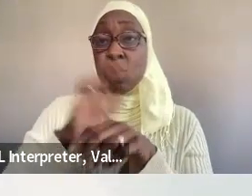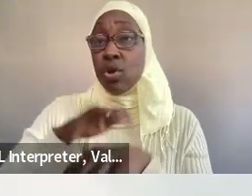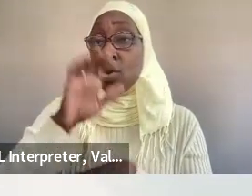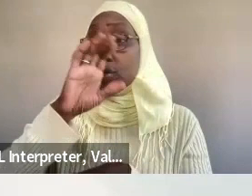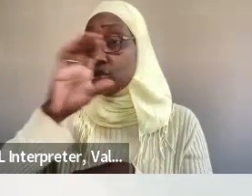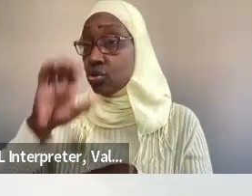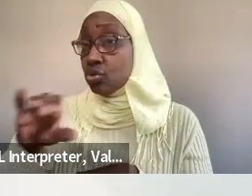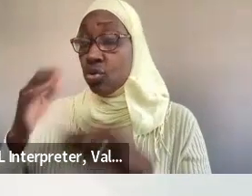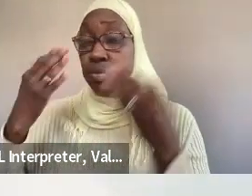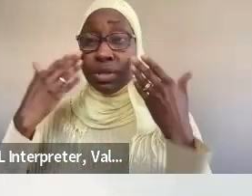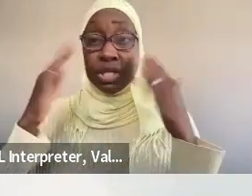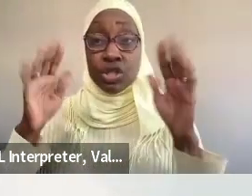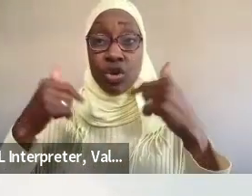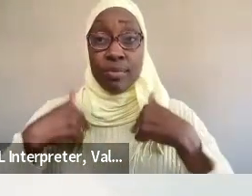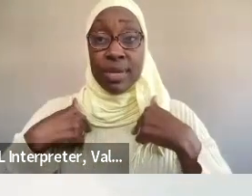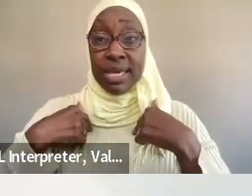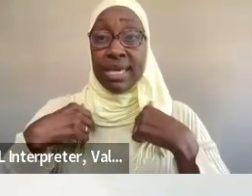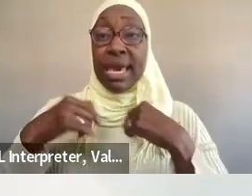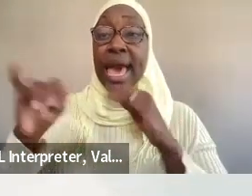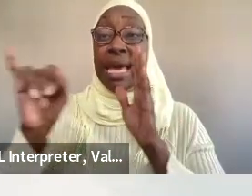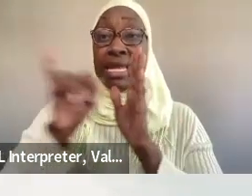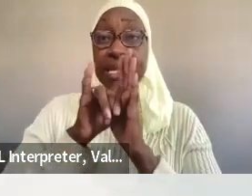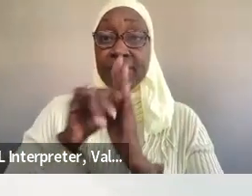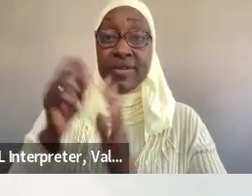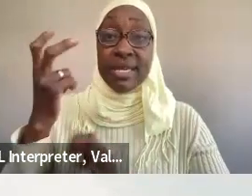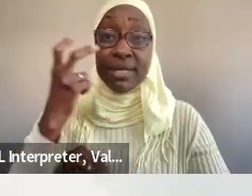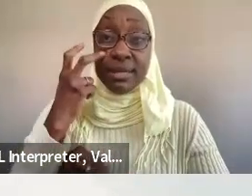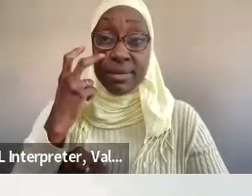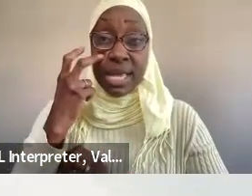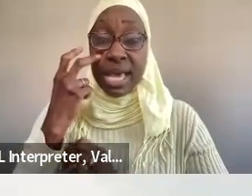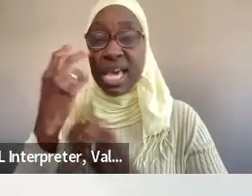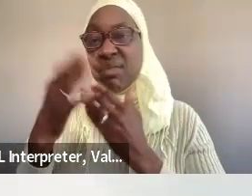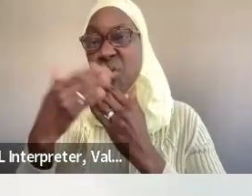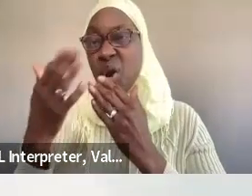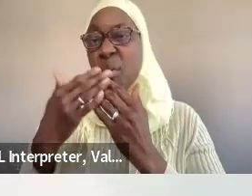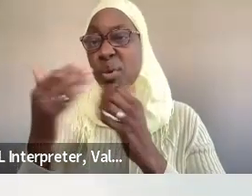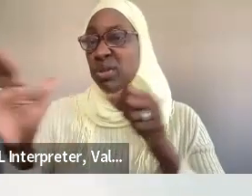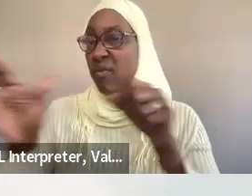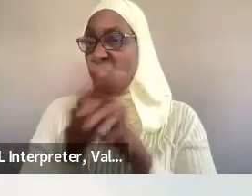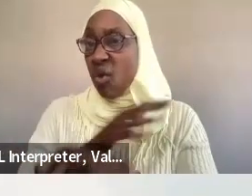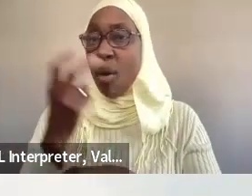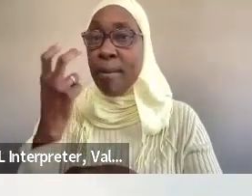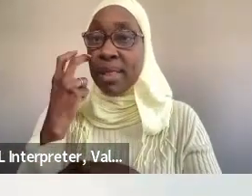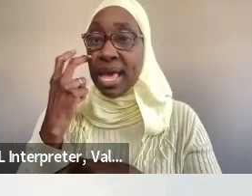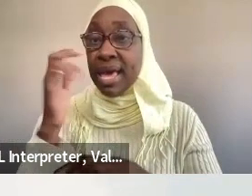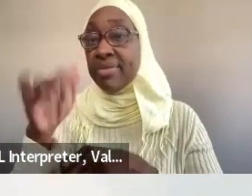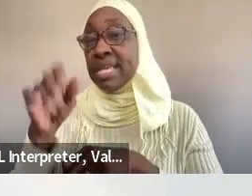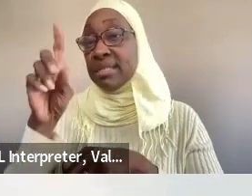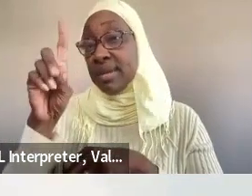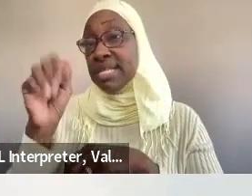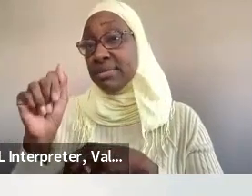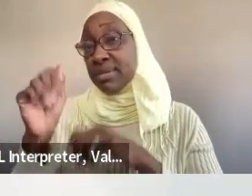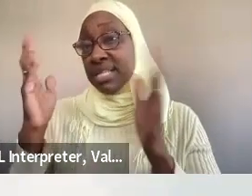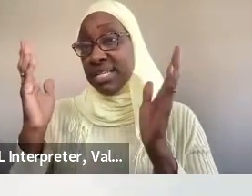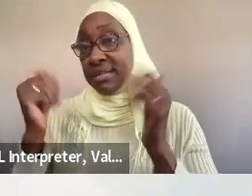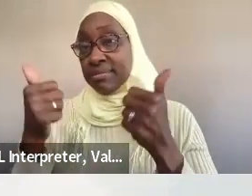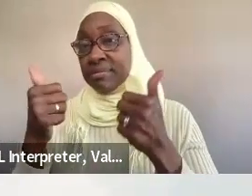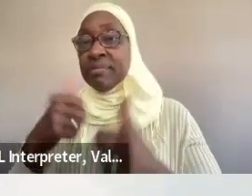room, I identify as being blind. I'm almost totally blind. So yeah, that's a disability I have. But yeah, take it away, Sandra.